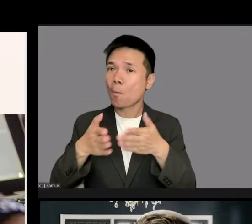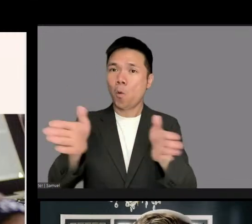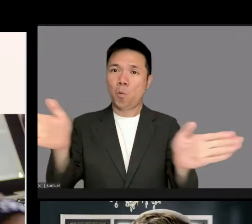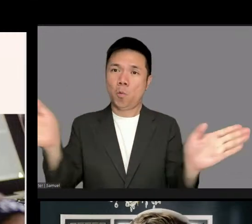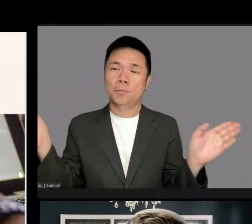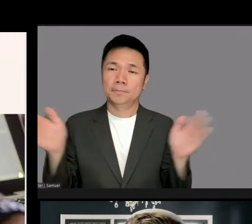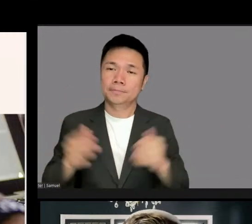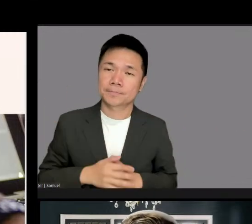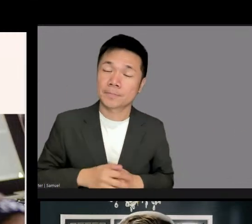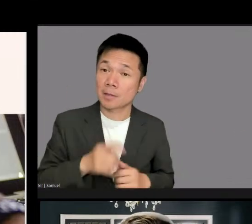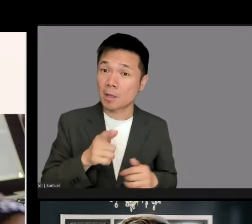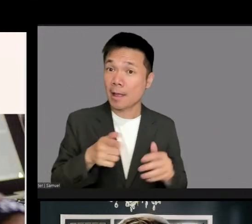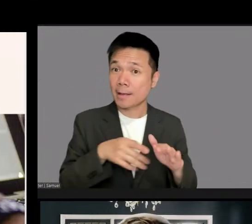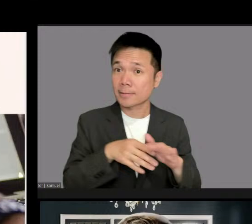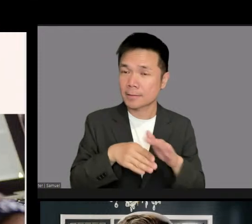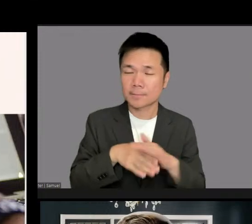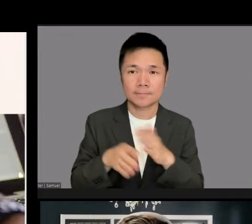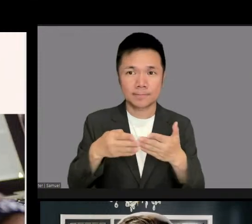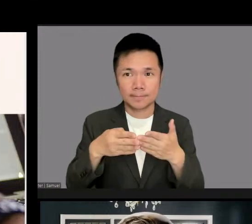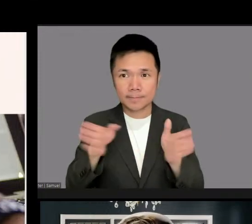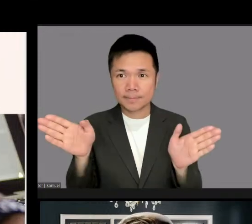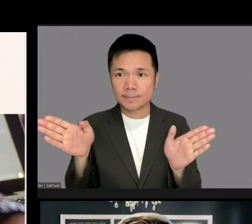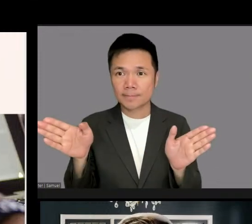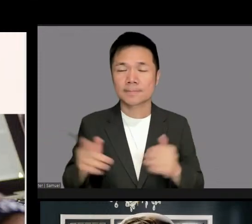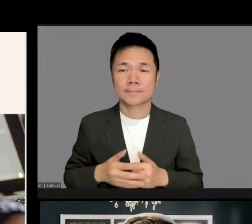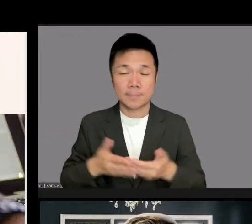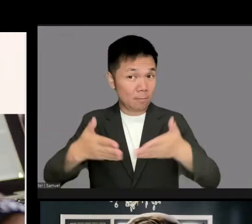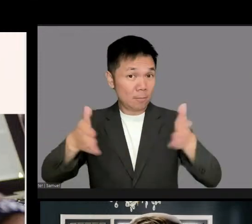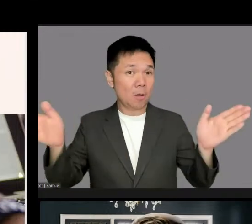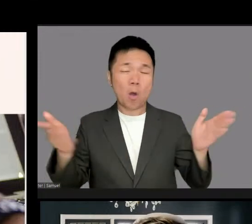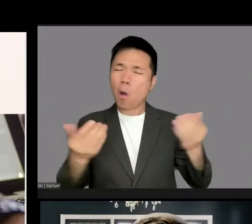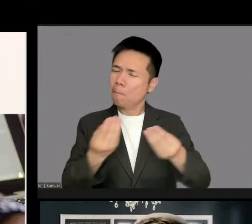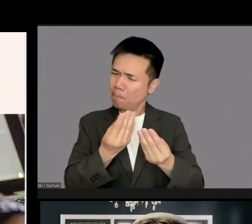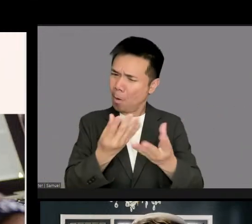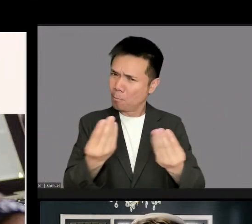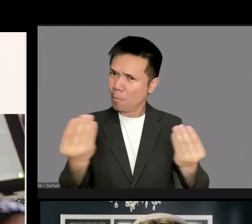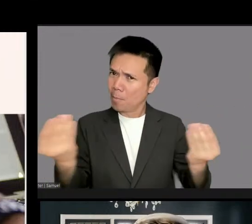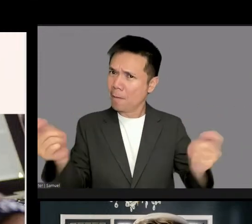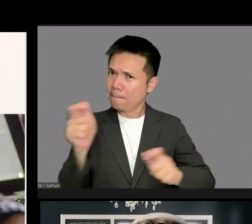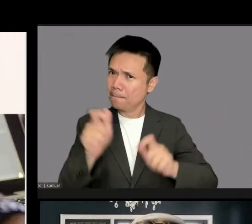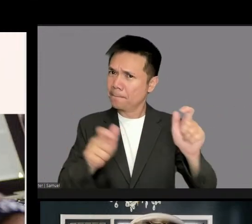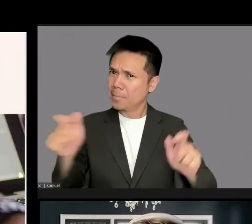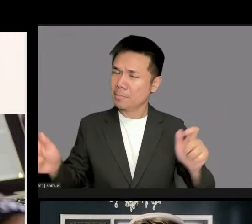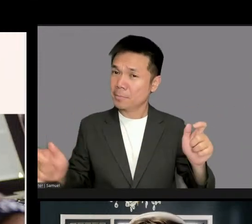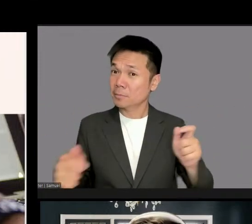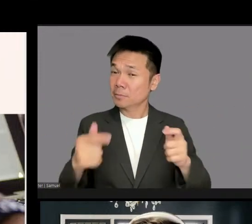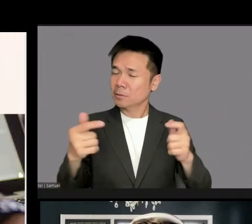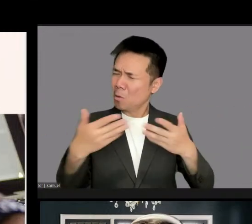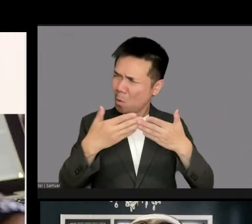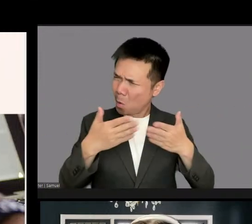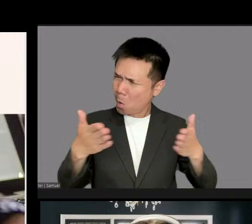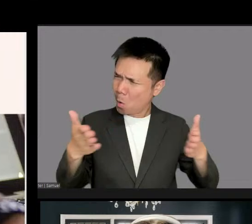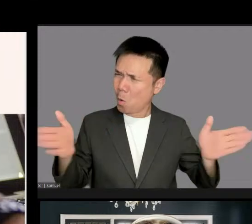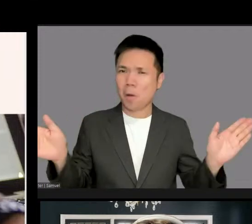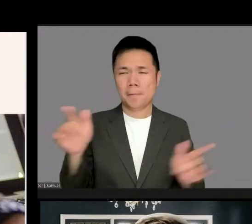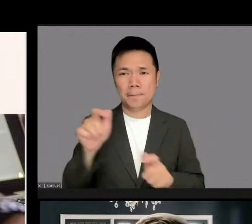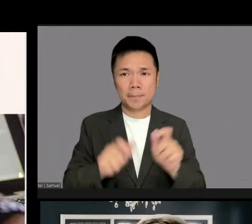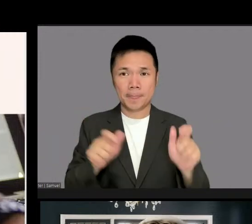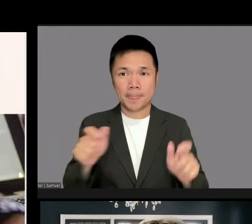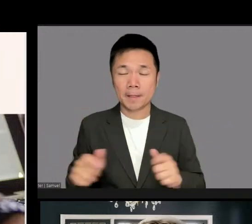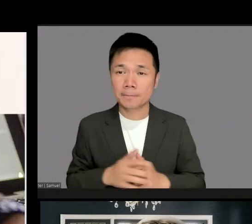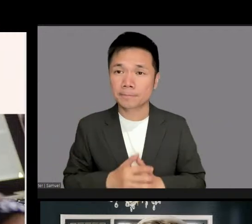being accessible is that you're really accounting for the number of disabled humans that we have in the world. I mean, when you consider